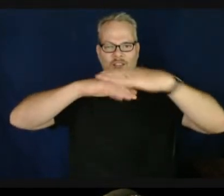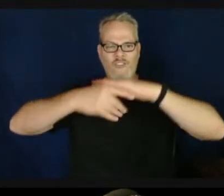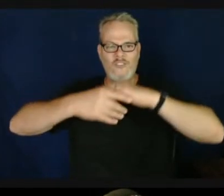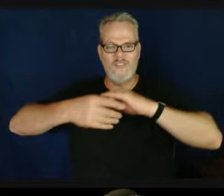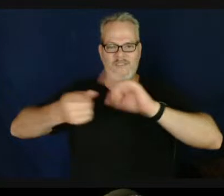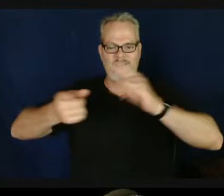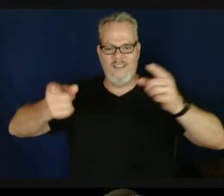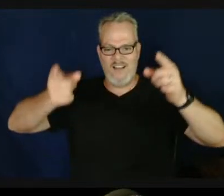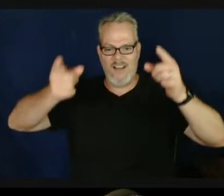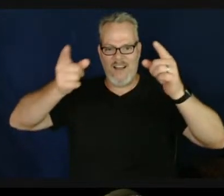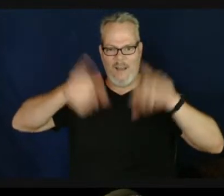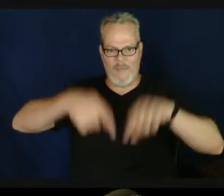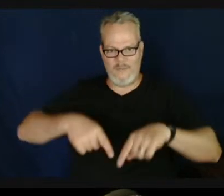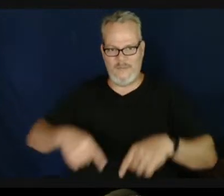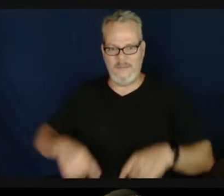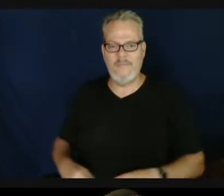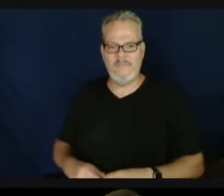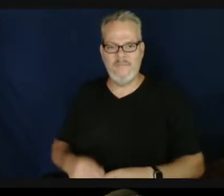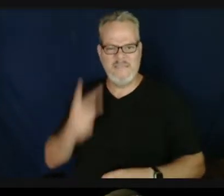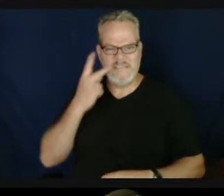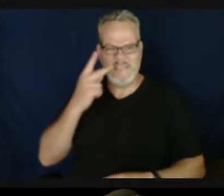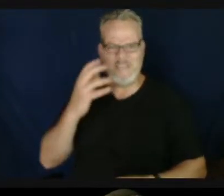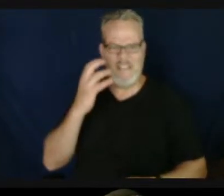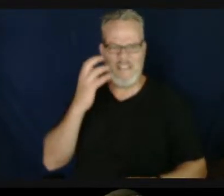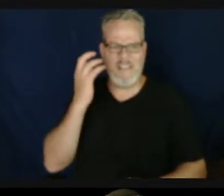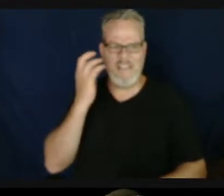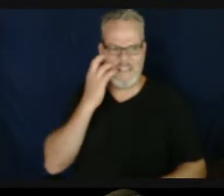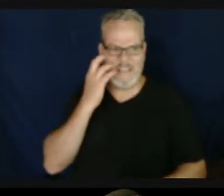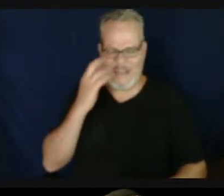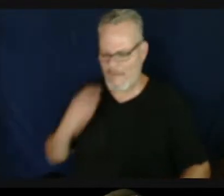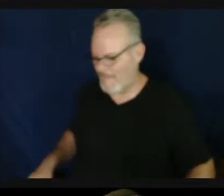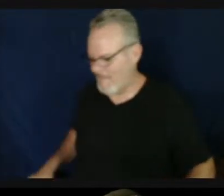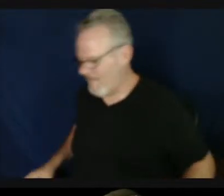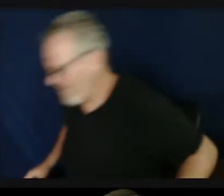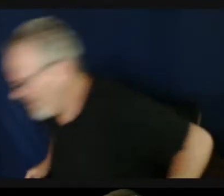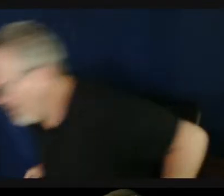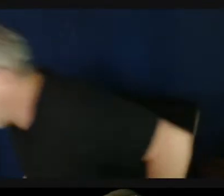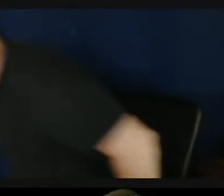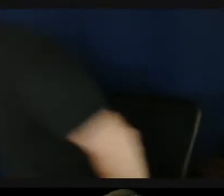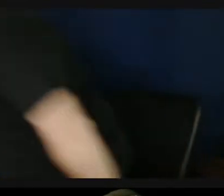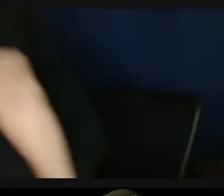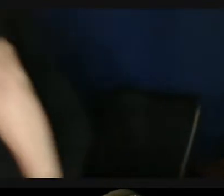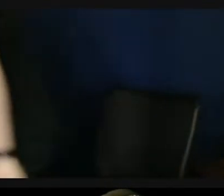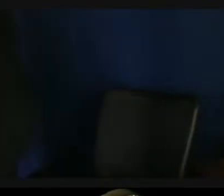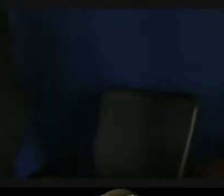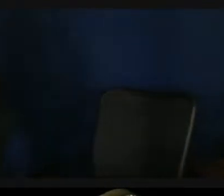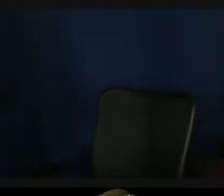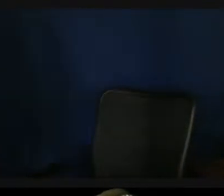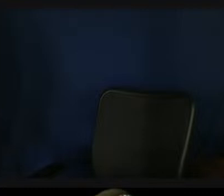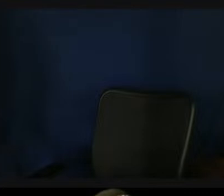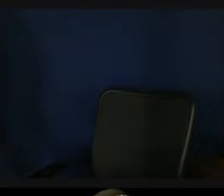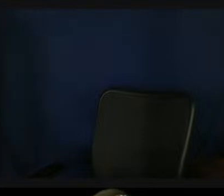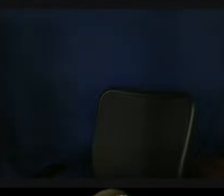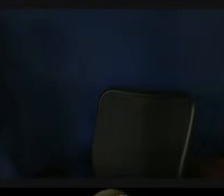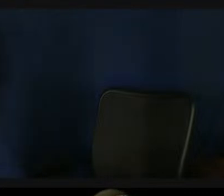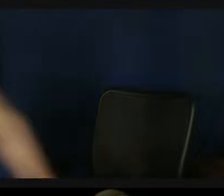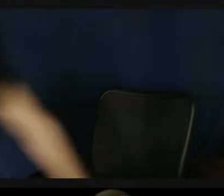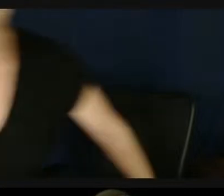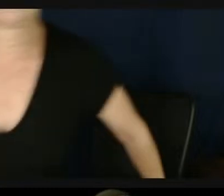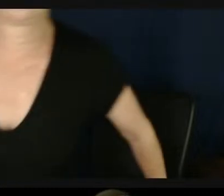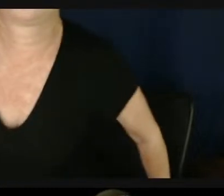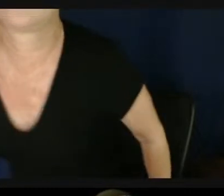it's maybe worth looking at too, how thick that's starting to look up here too. Speaking of dunes and crossbedding, that kind of thing can